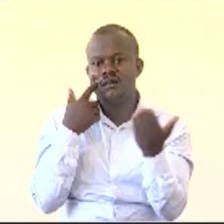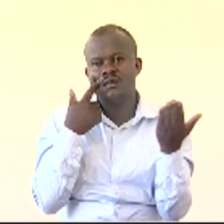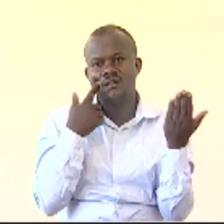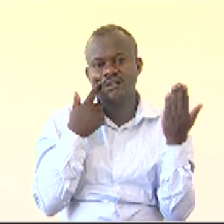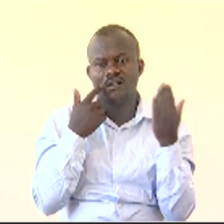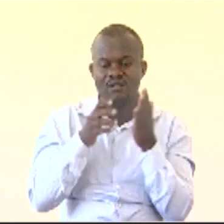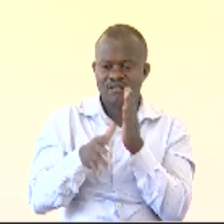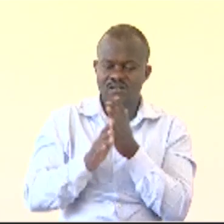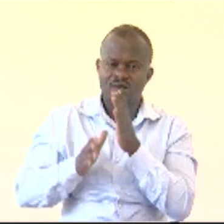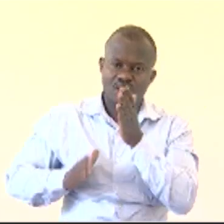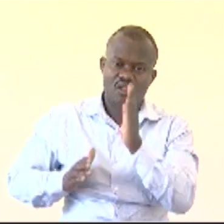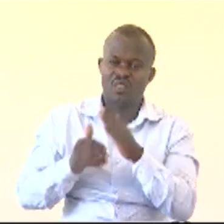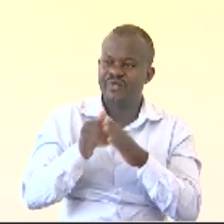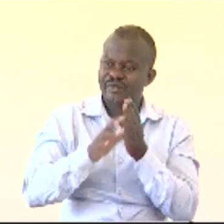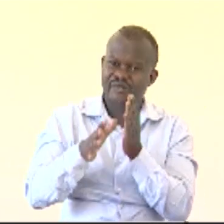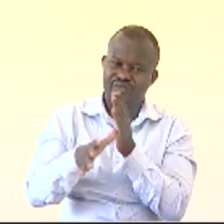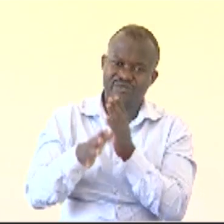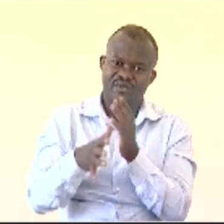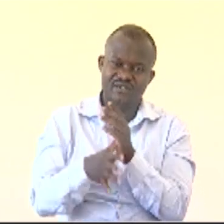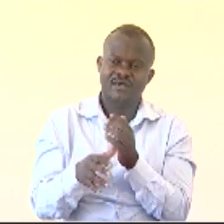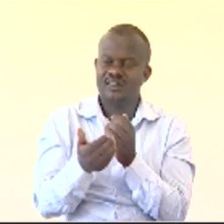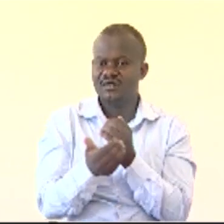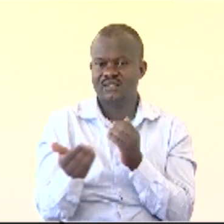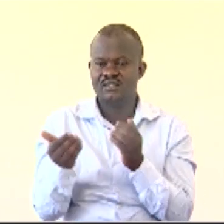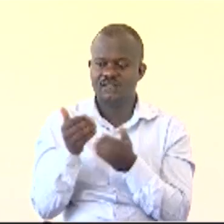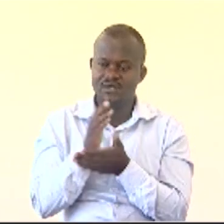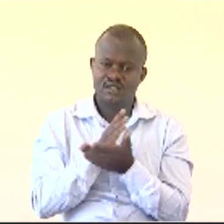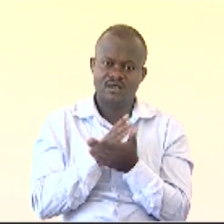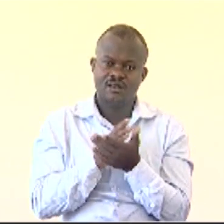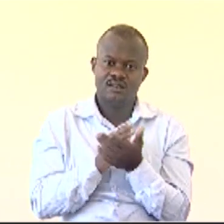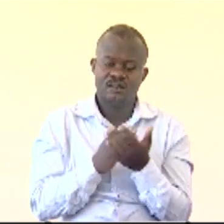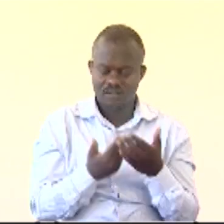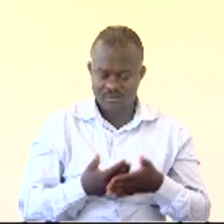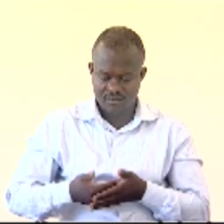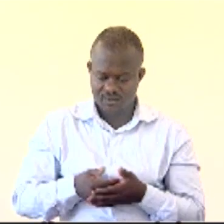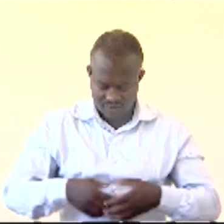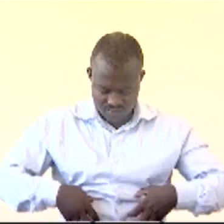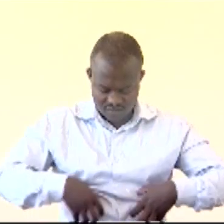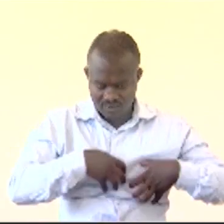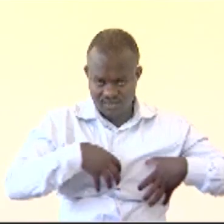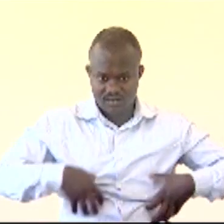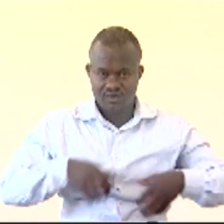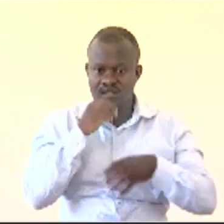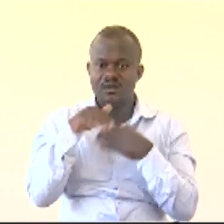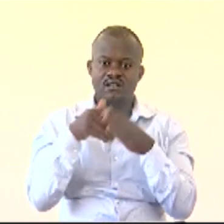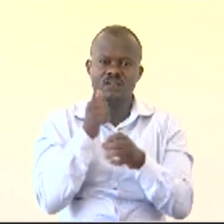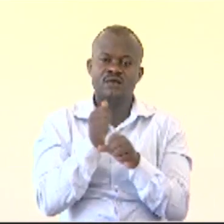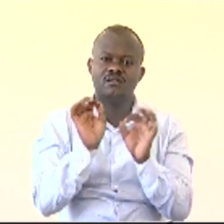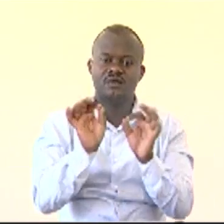and even symptoms of impaired kidney and liver function. The kidney and even the liver, they are no longer functioning